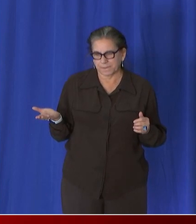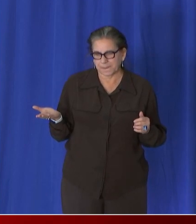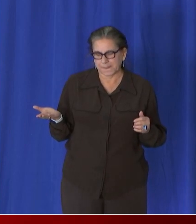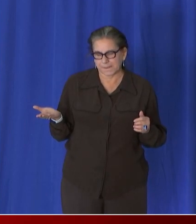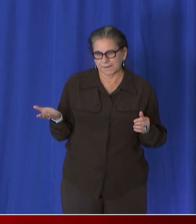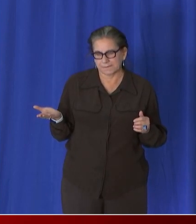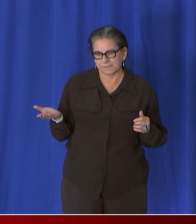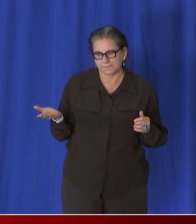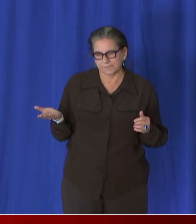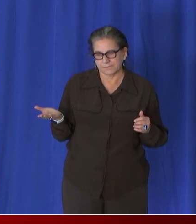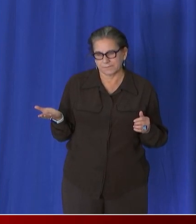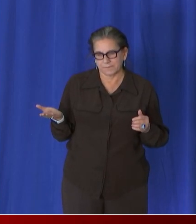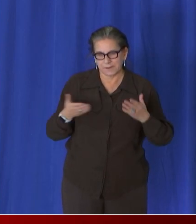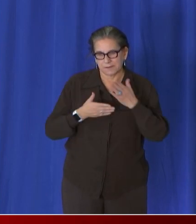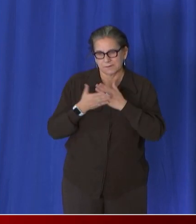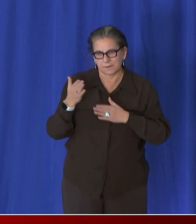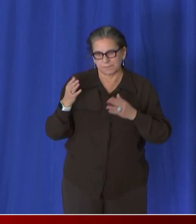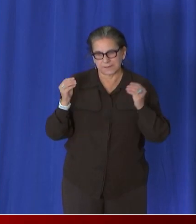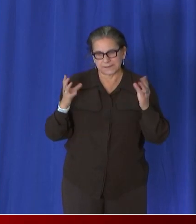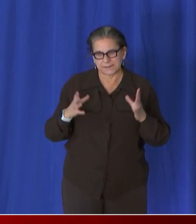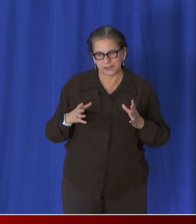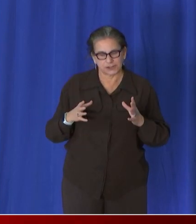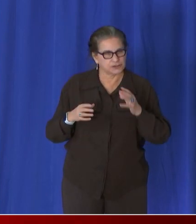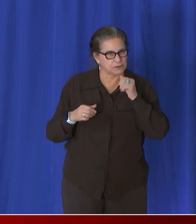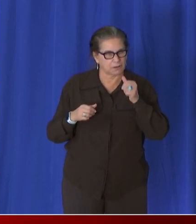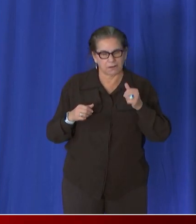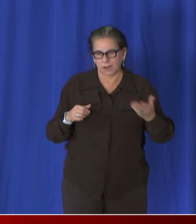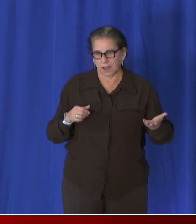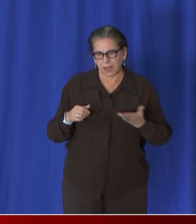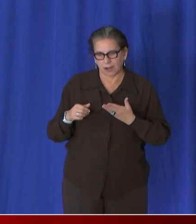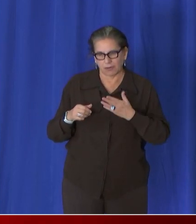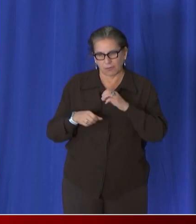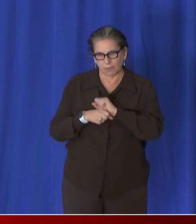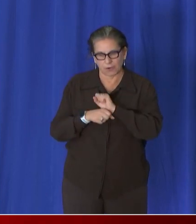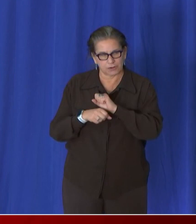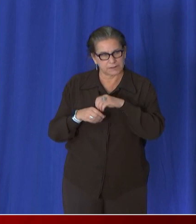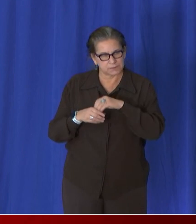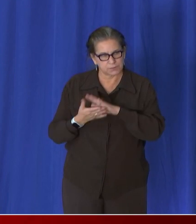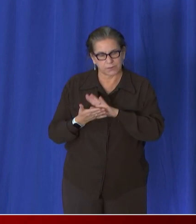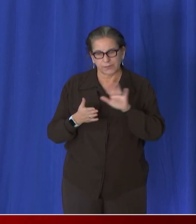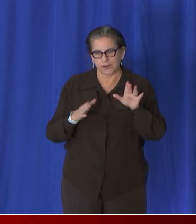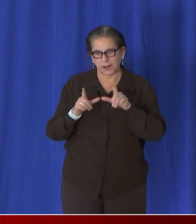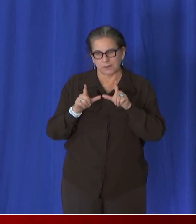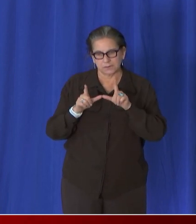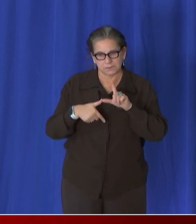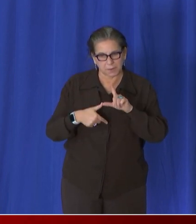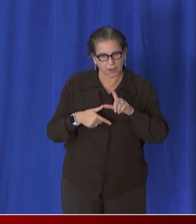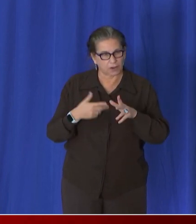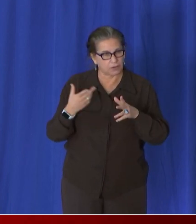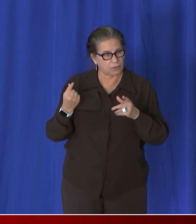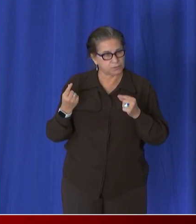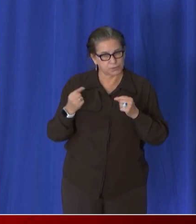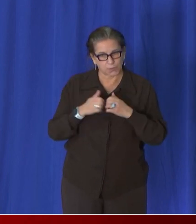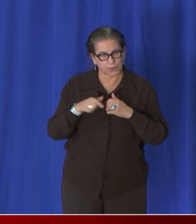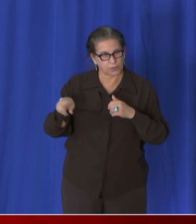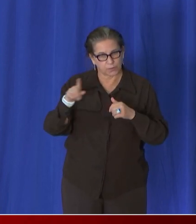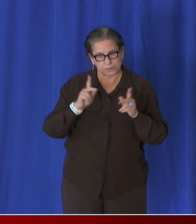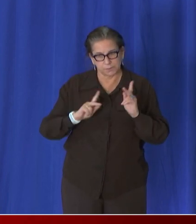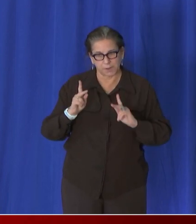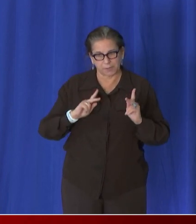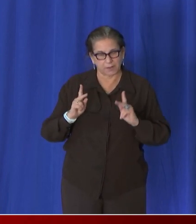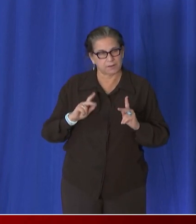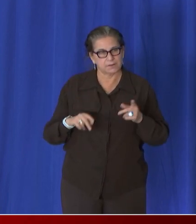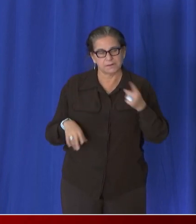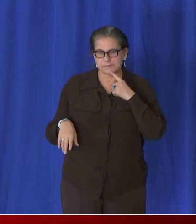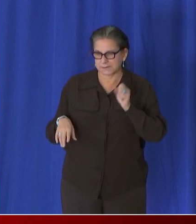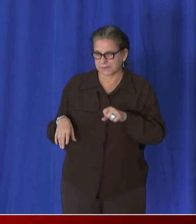Holocaust at Watkins, a criminal record, and a loss of a teacher's license in New Jersey? The chancellor addressed that on Monday, and